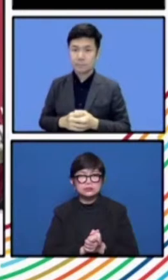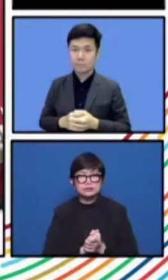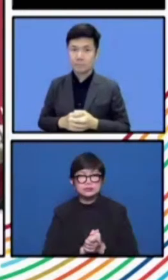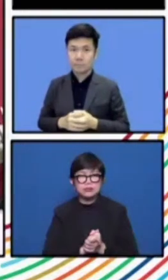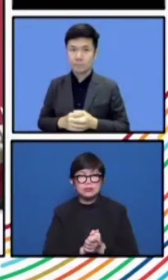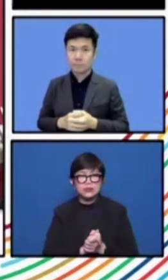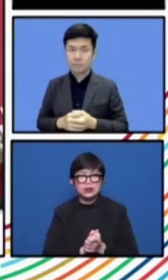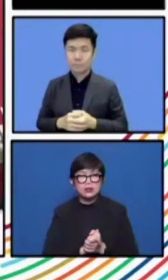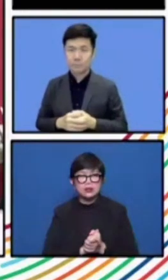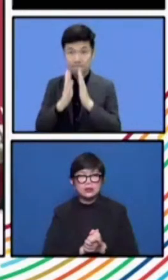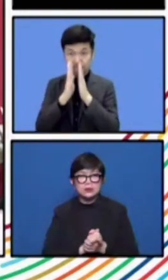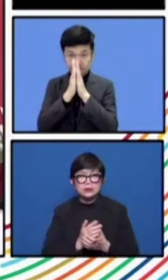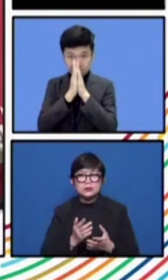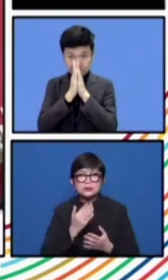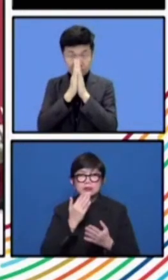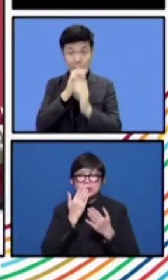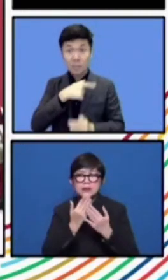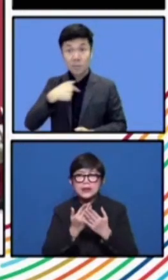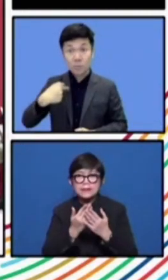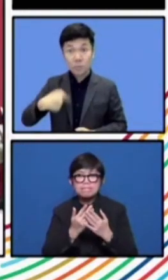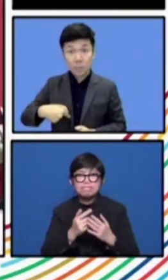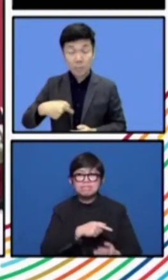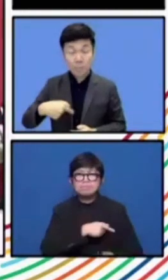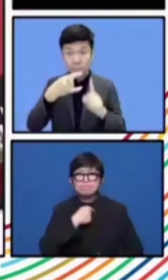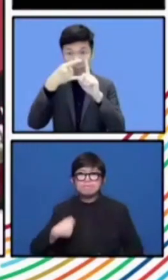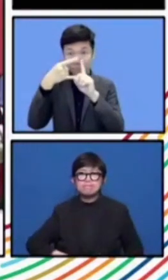my apologies is China online